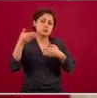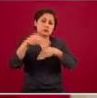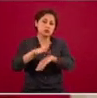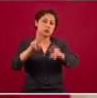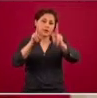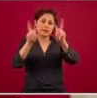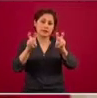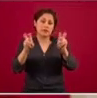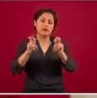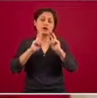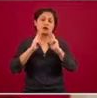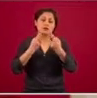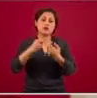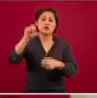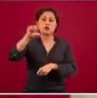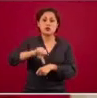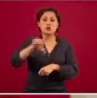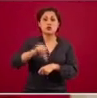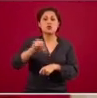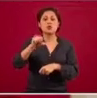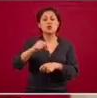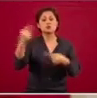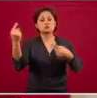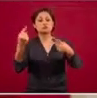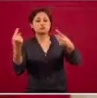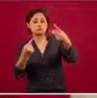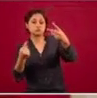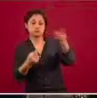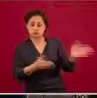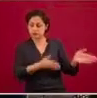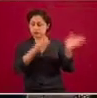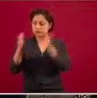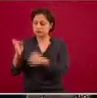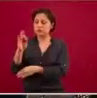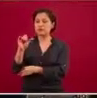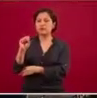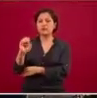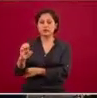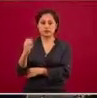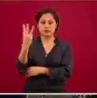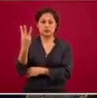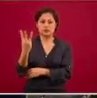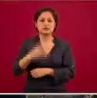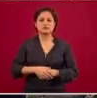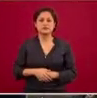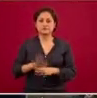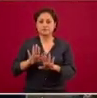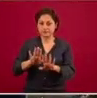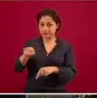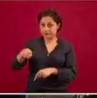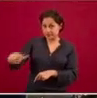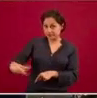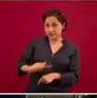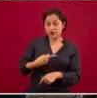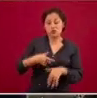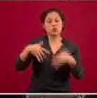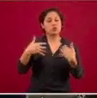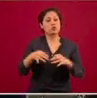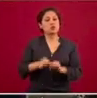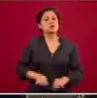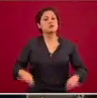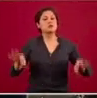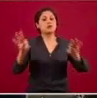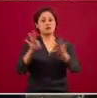was a technical conversation regarding this preparation process for phase 3. Now, the other question is very